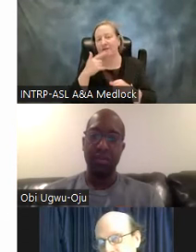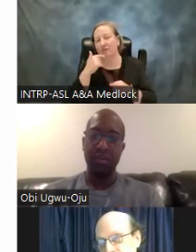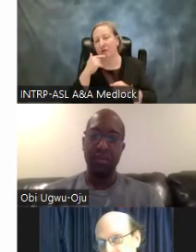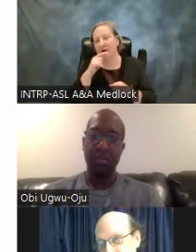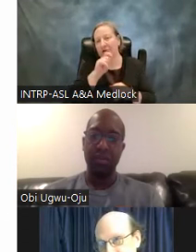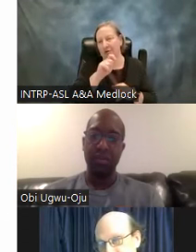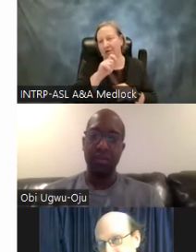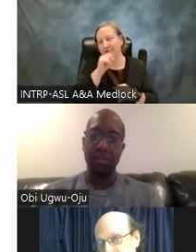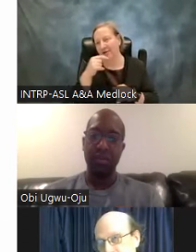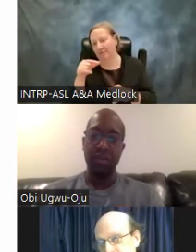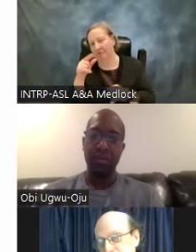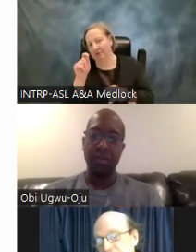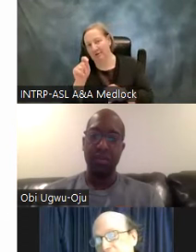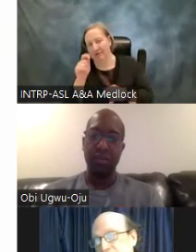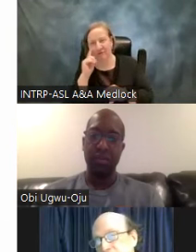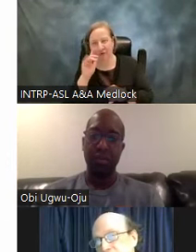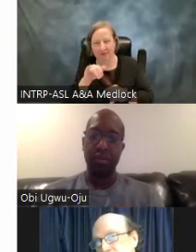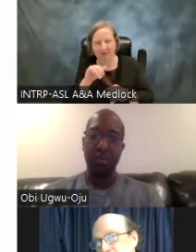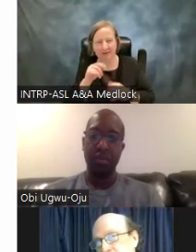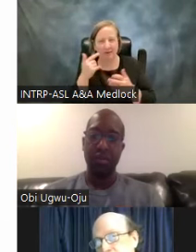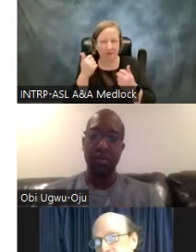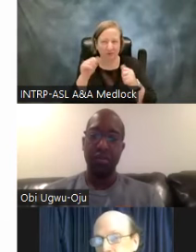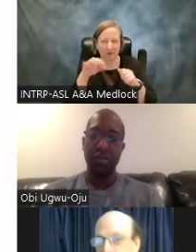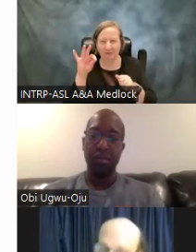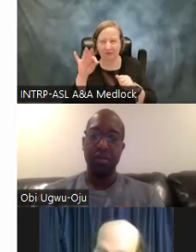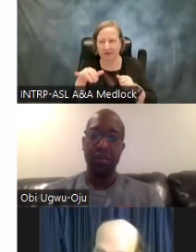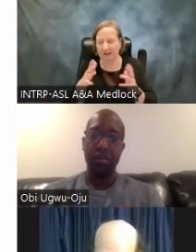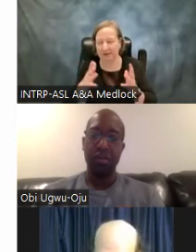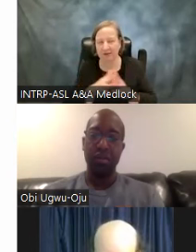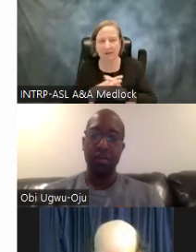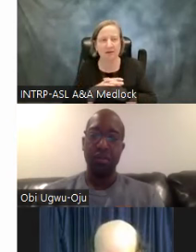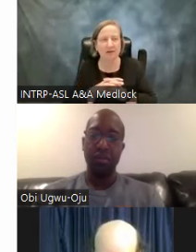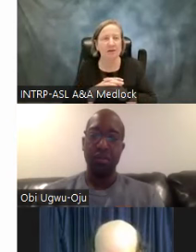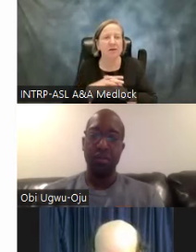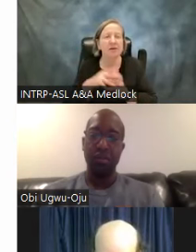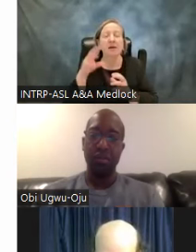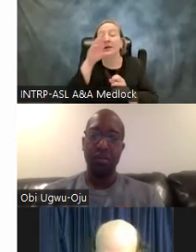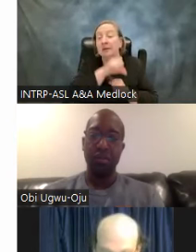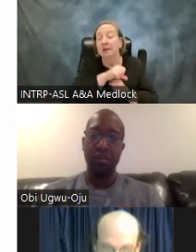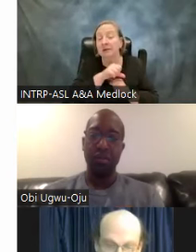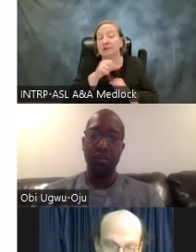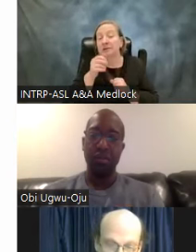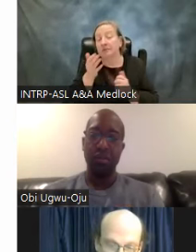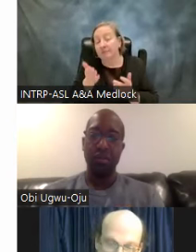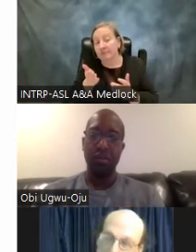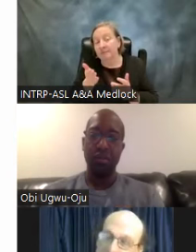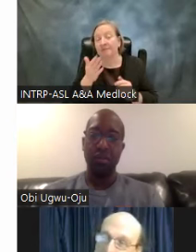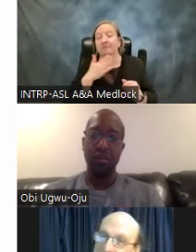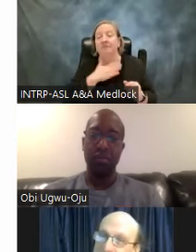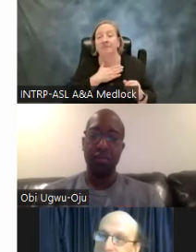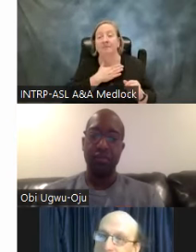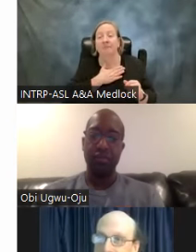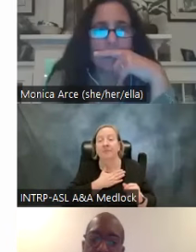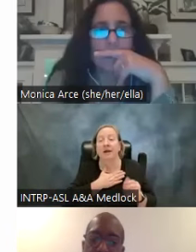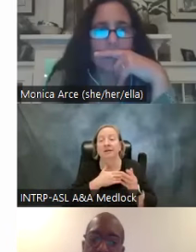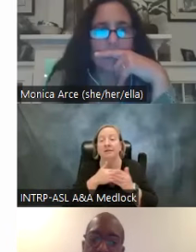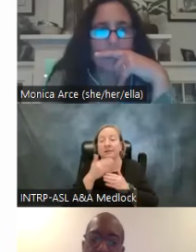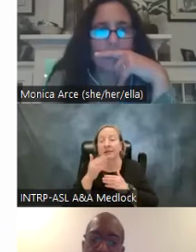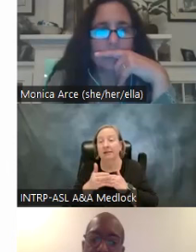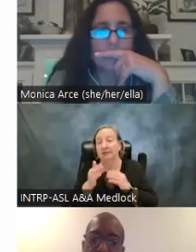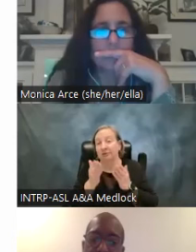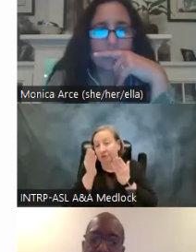green dot for this item. I'll see if I can find that. I guess my next suggestion